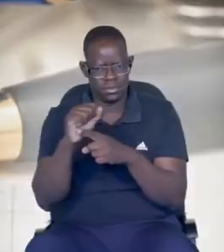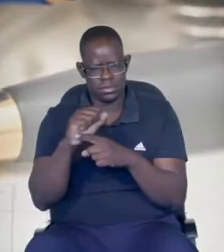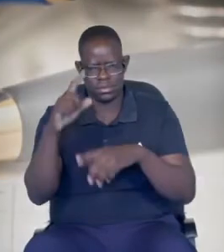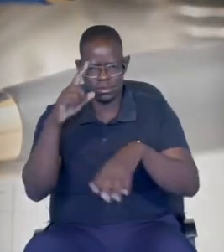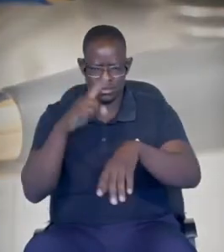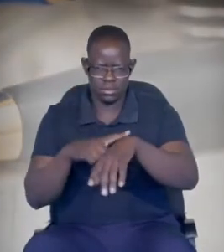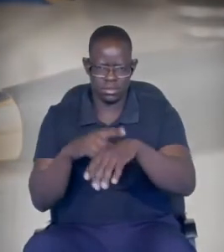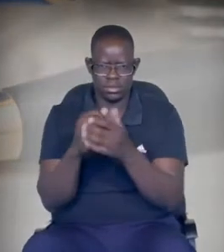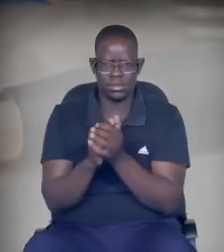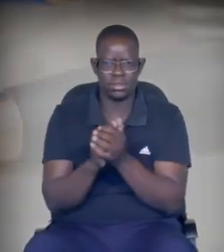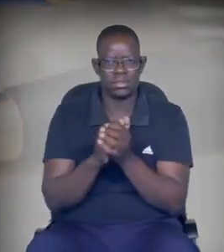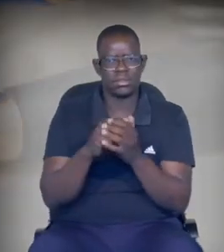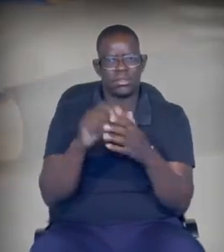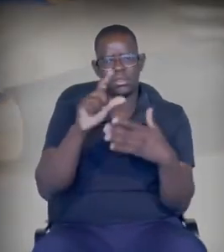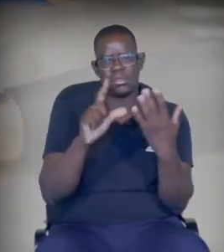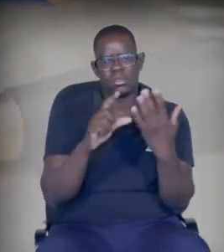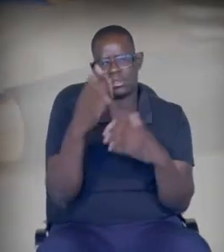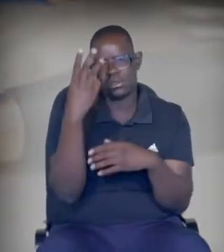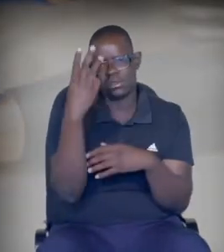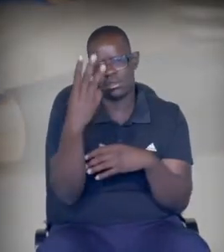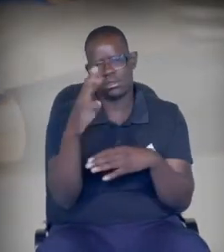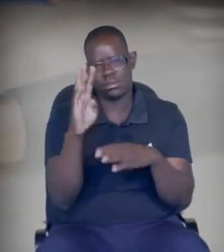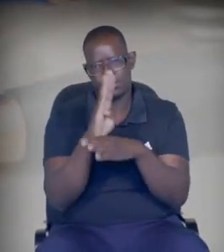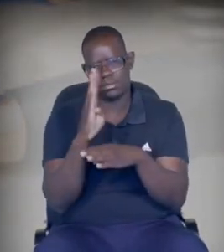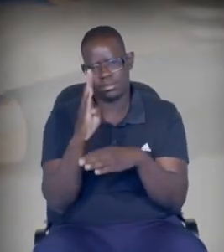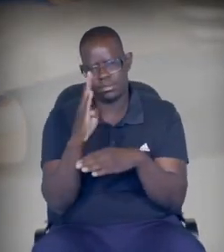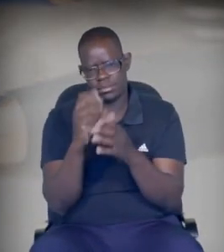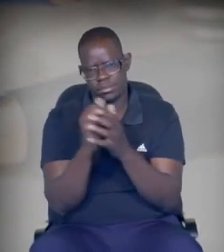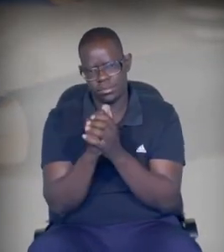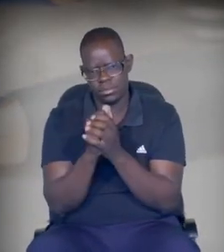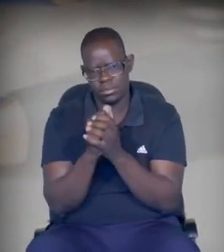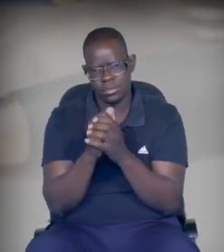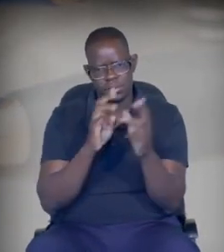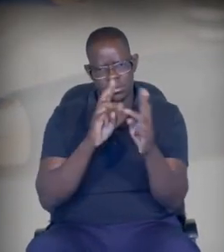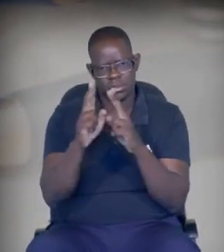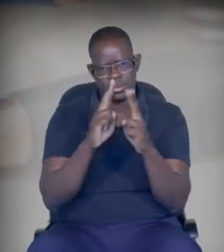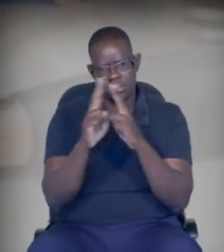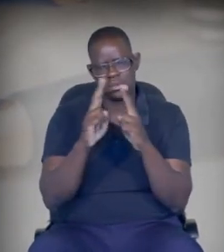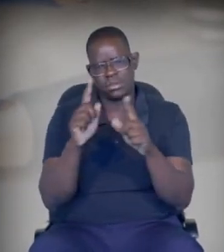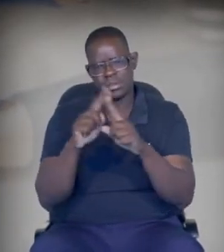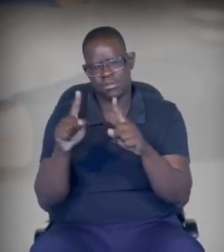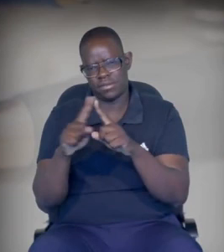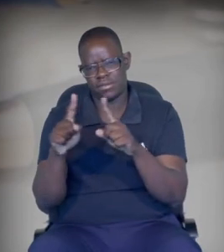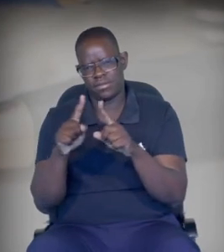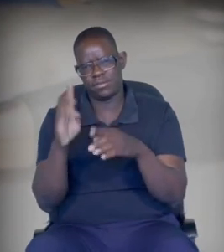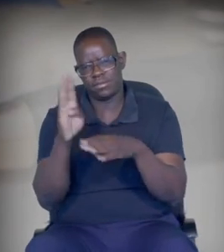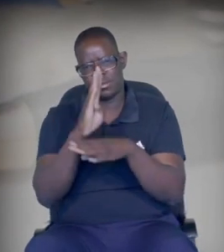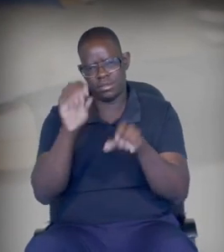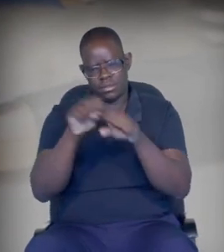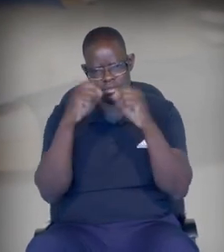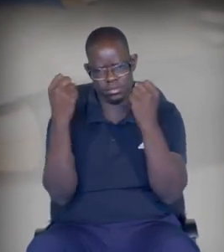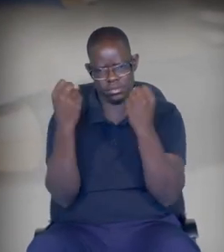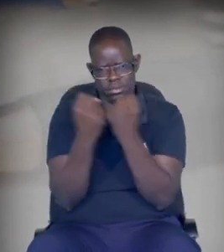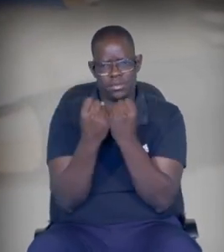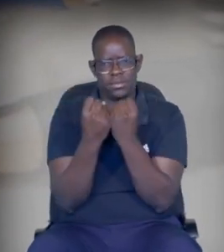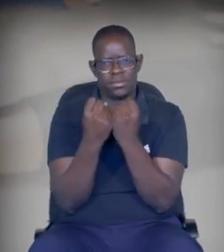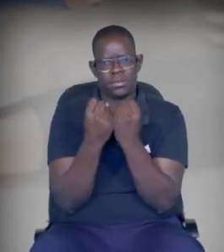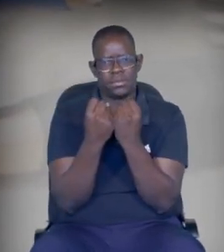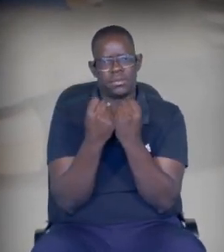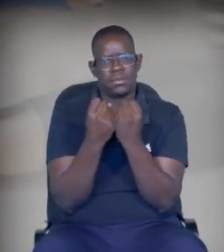chance. Today in Lesson 3 in our Business Studies series, we want to discuss the different forms of business